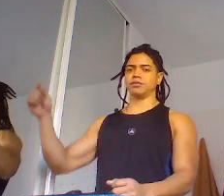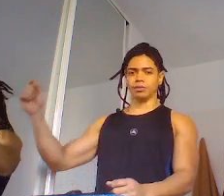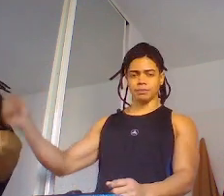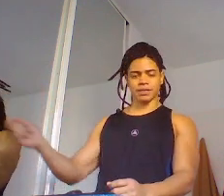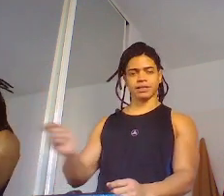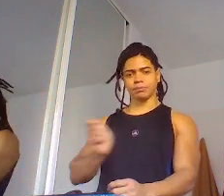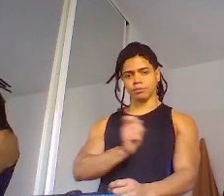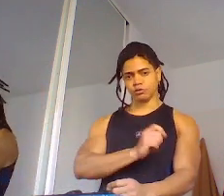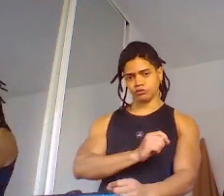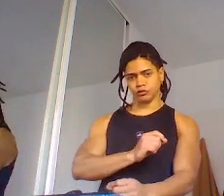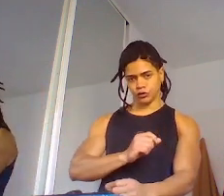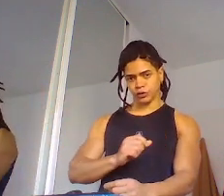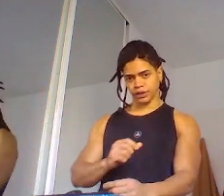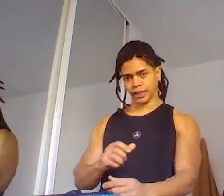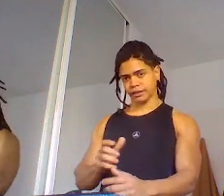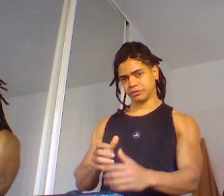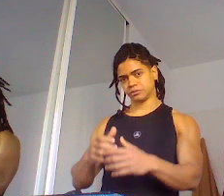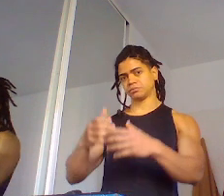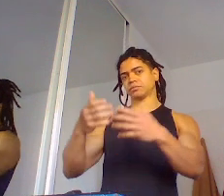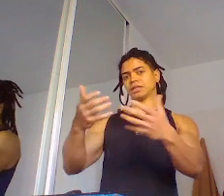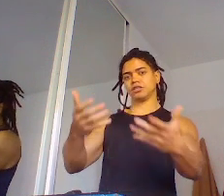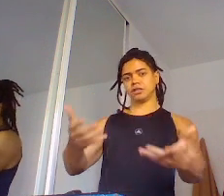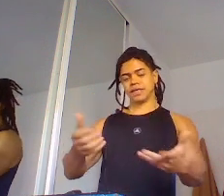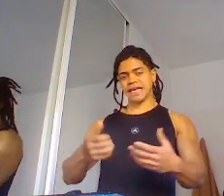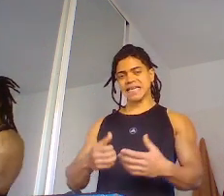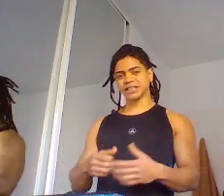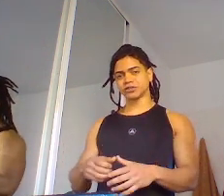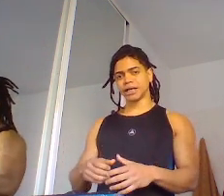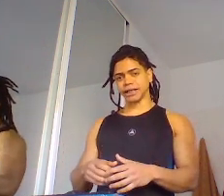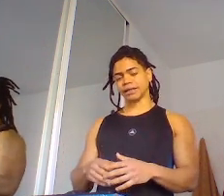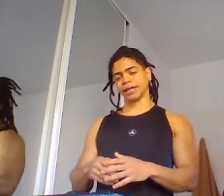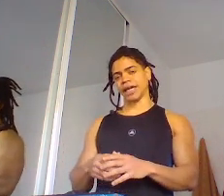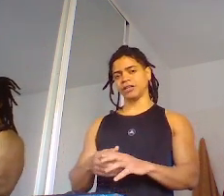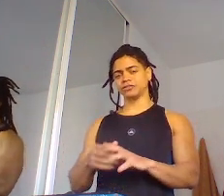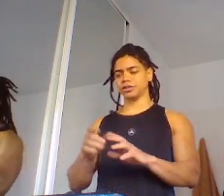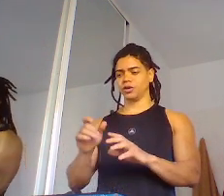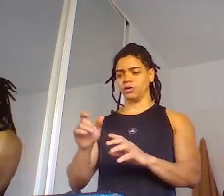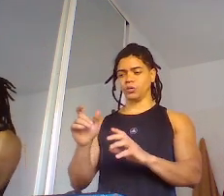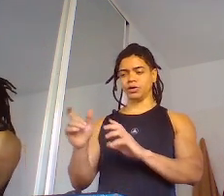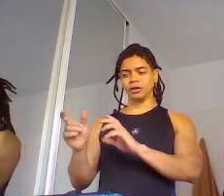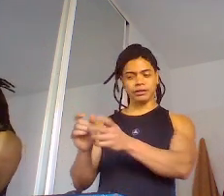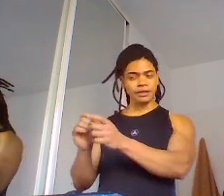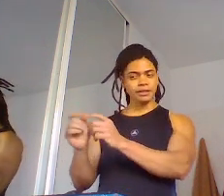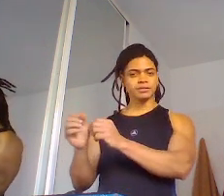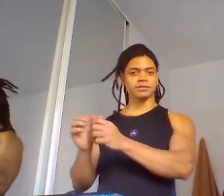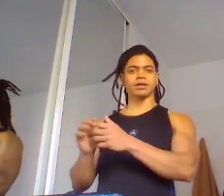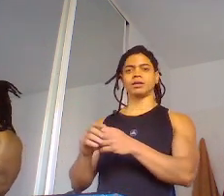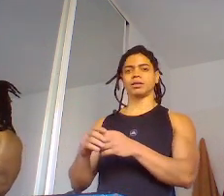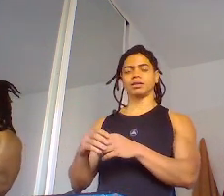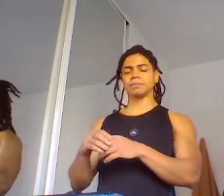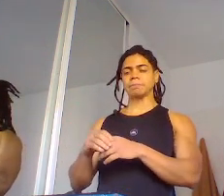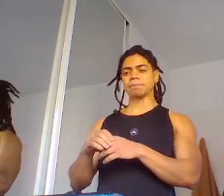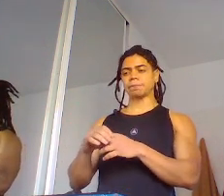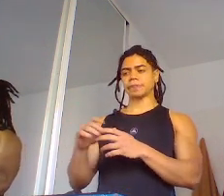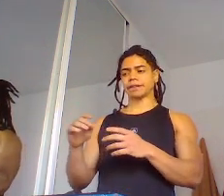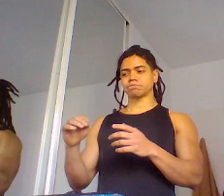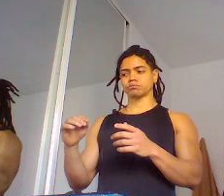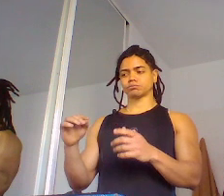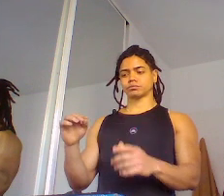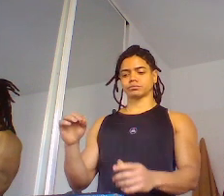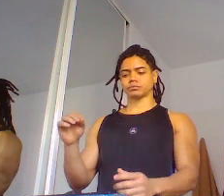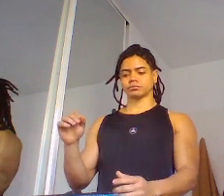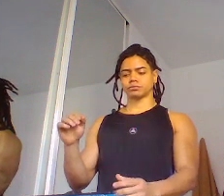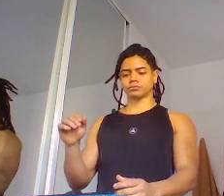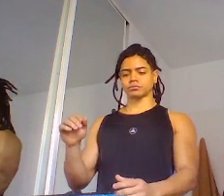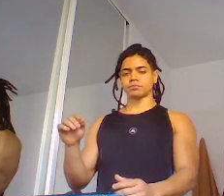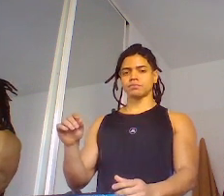chain remit that portion to the tax. Excise tax, where these are